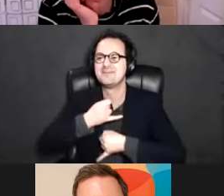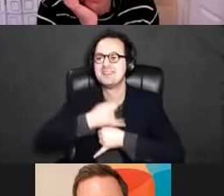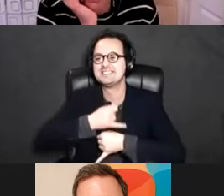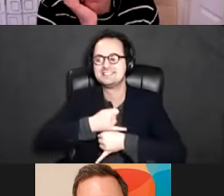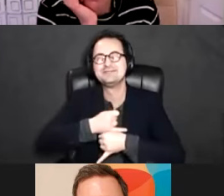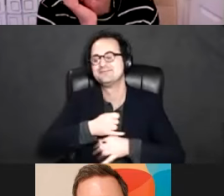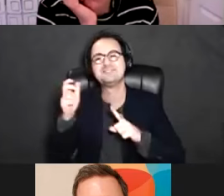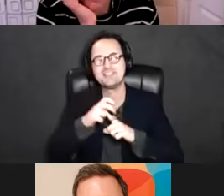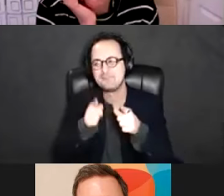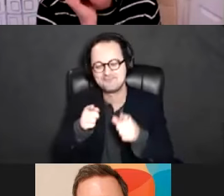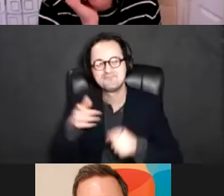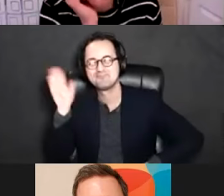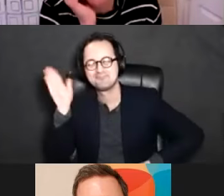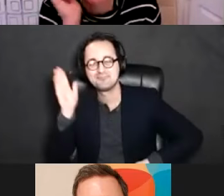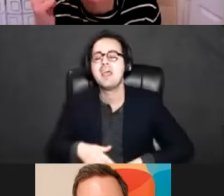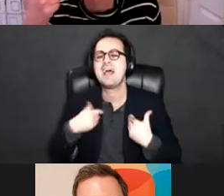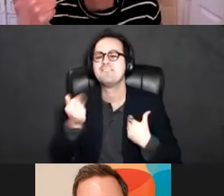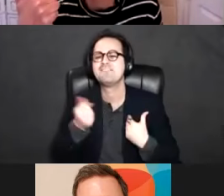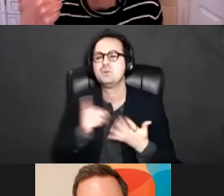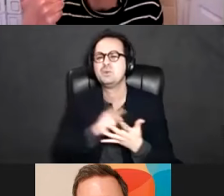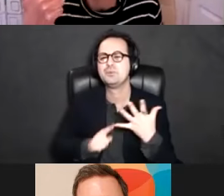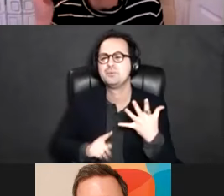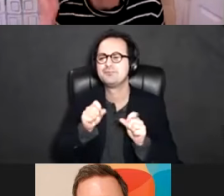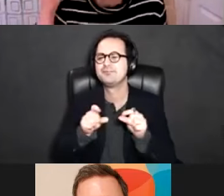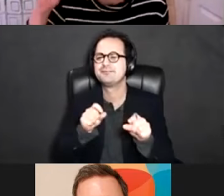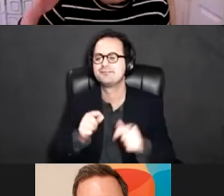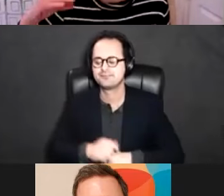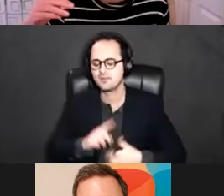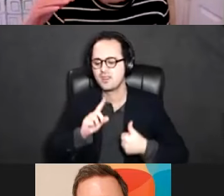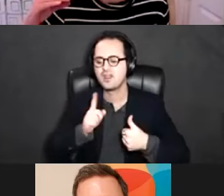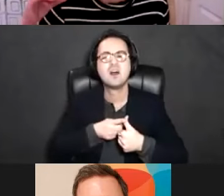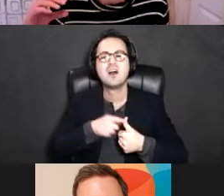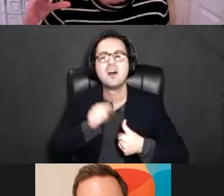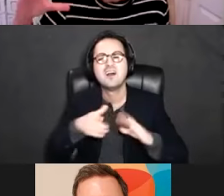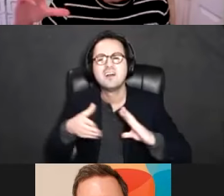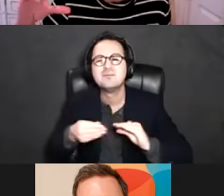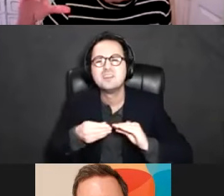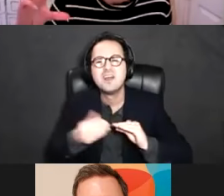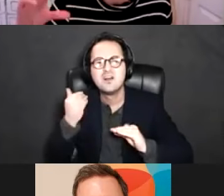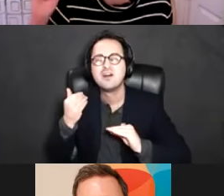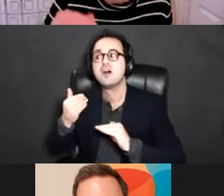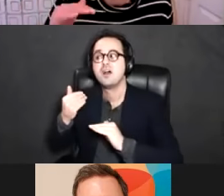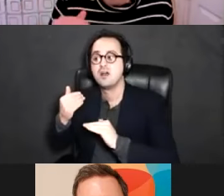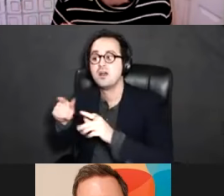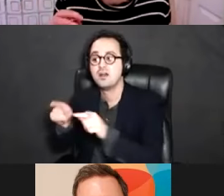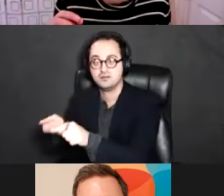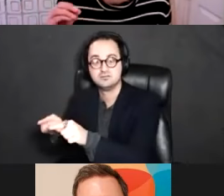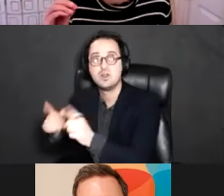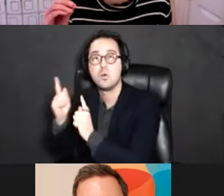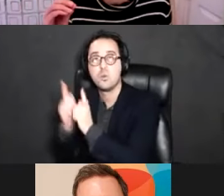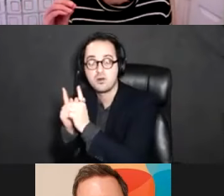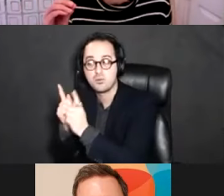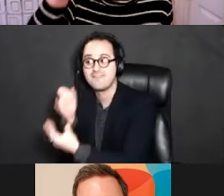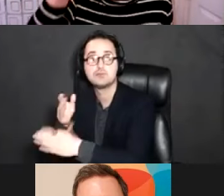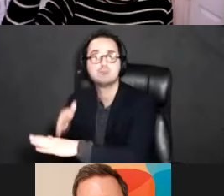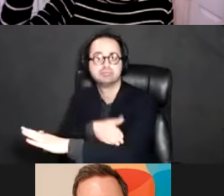talk. I have a few questions. One is, you mentioned how improve the kids in the one-on-one intervention,